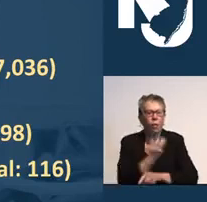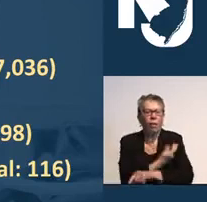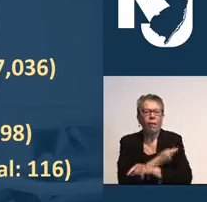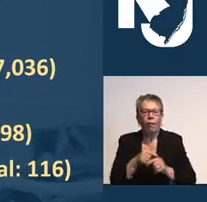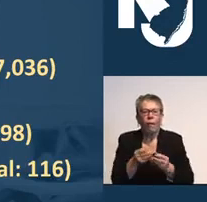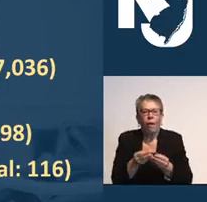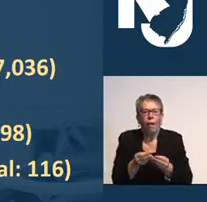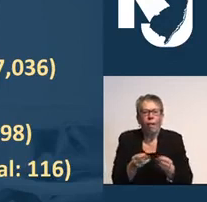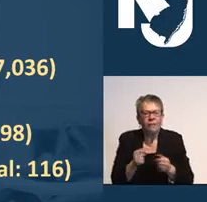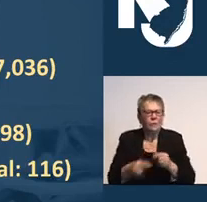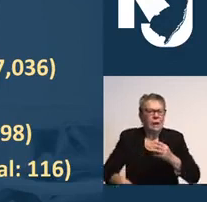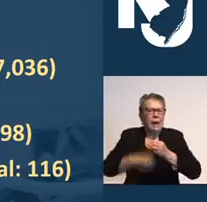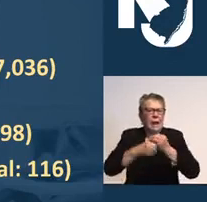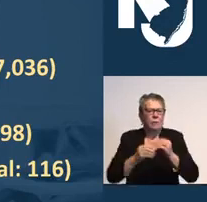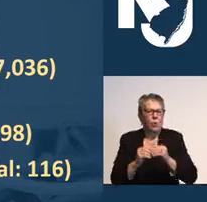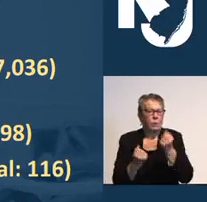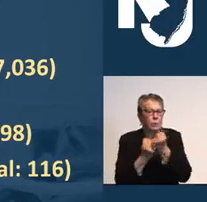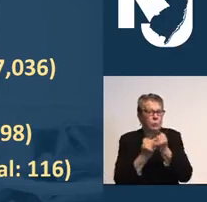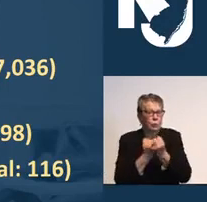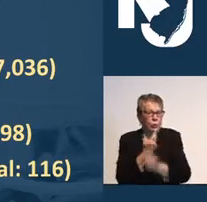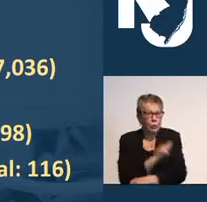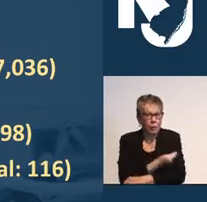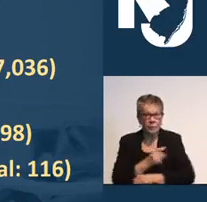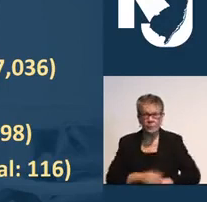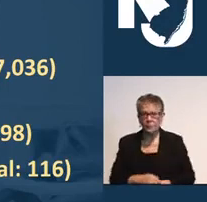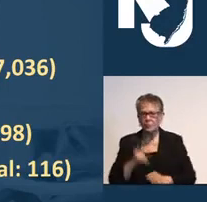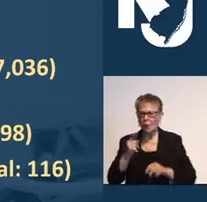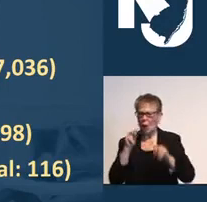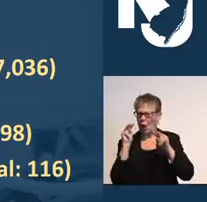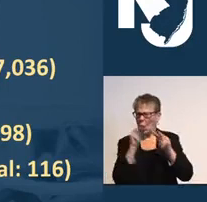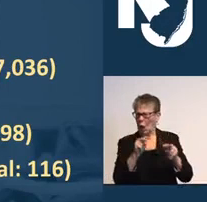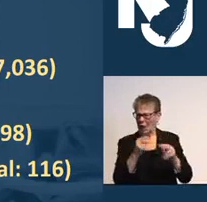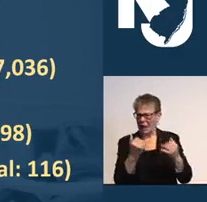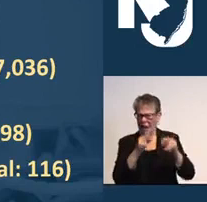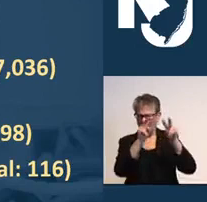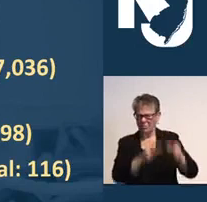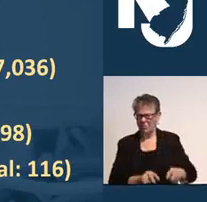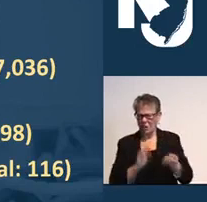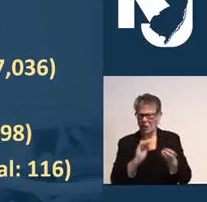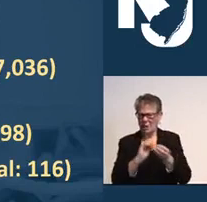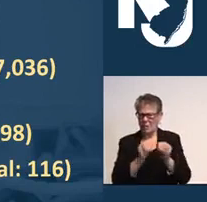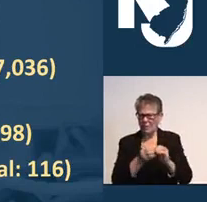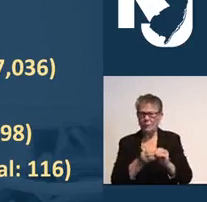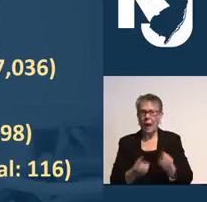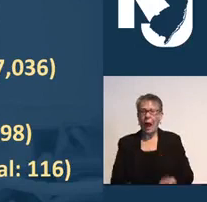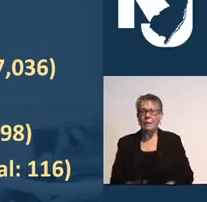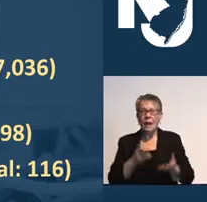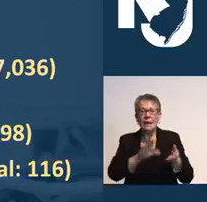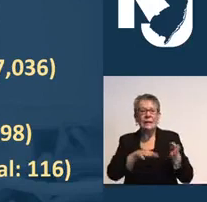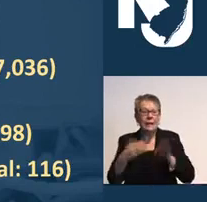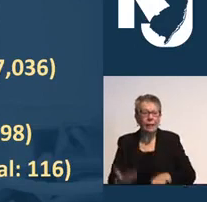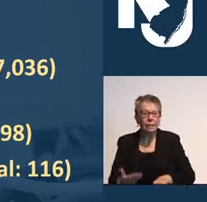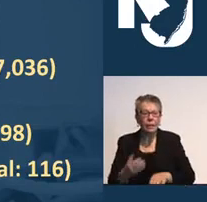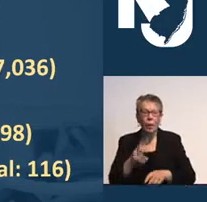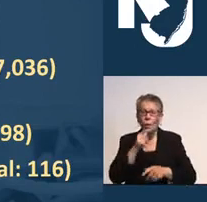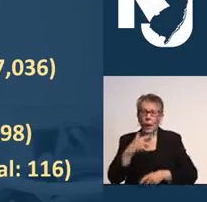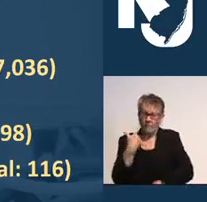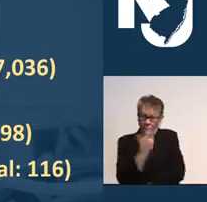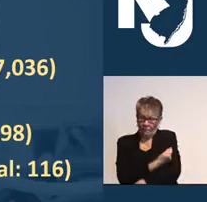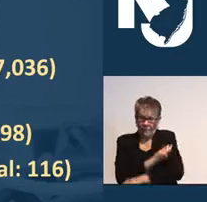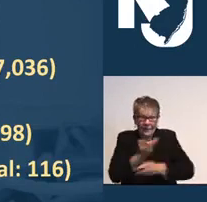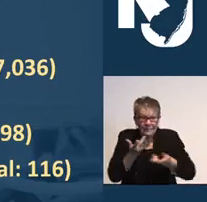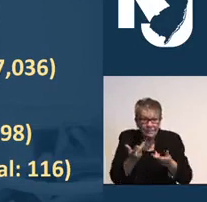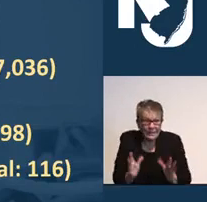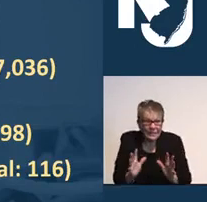these are the most important outcomes. Just look at that for a second, folks. 0 deaths among the blessed 116